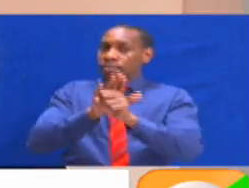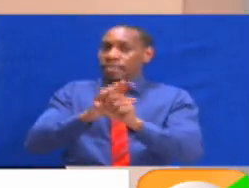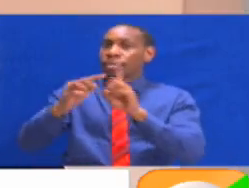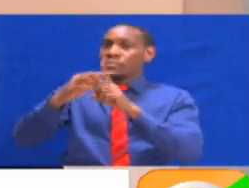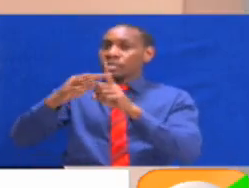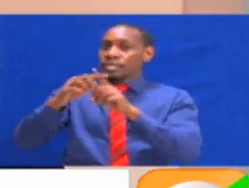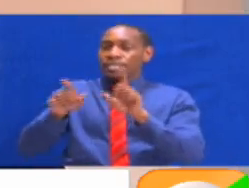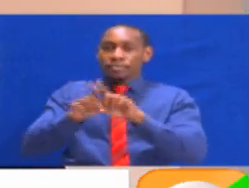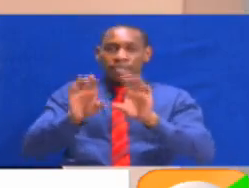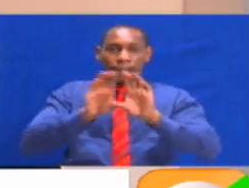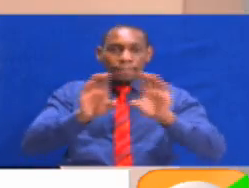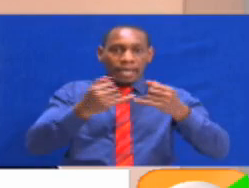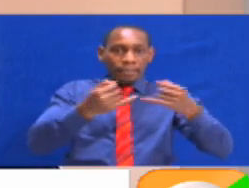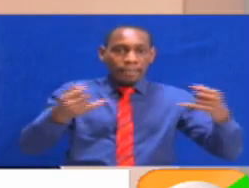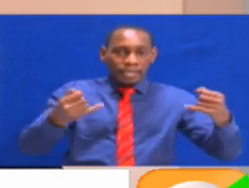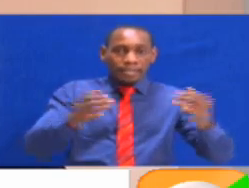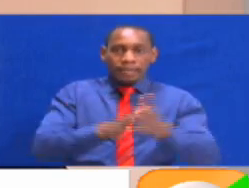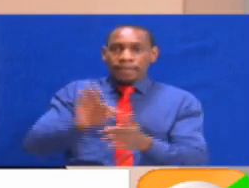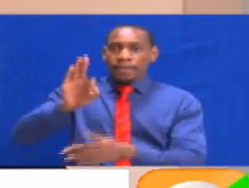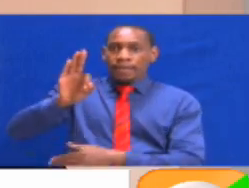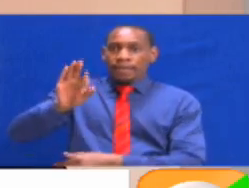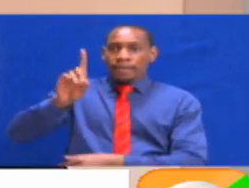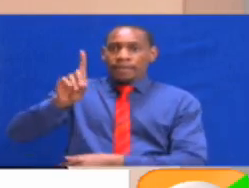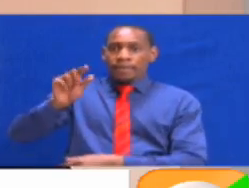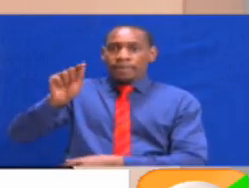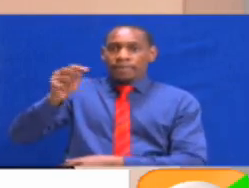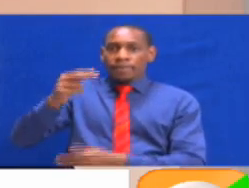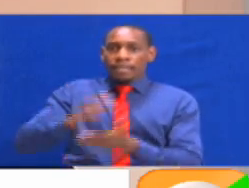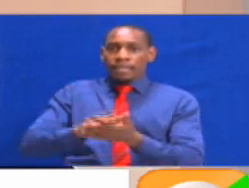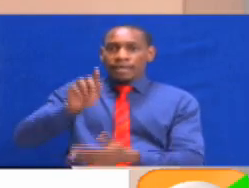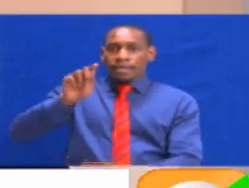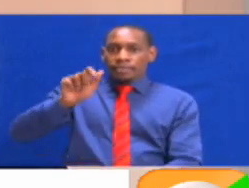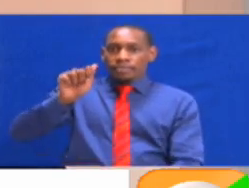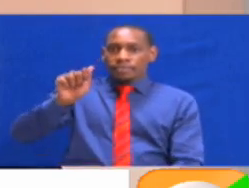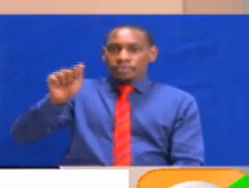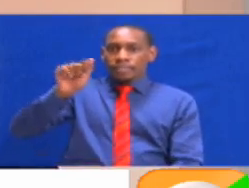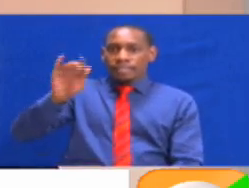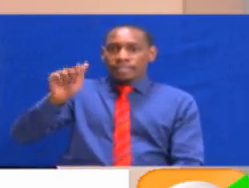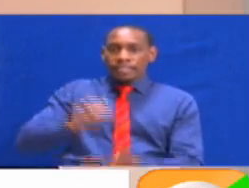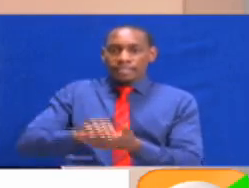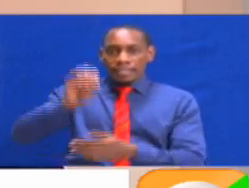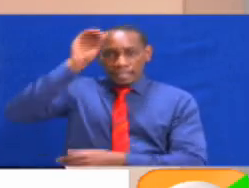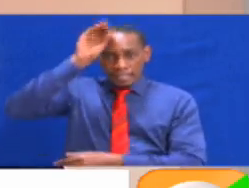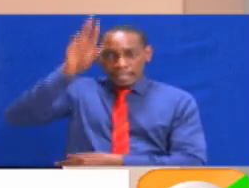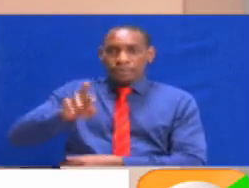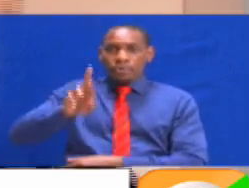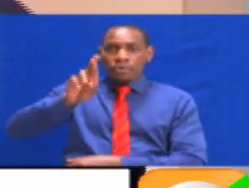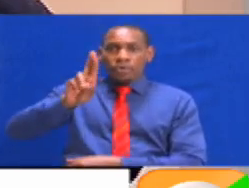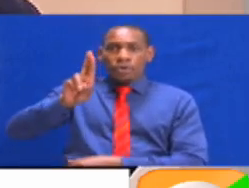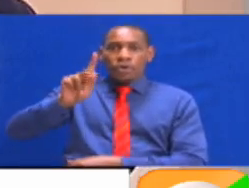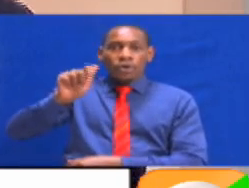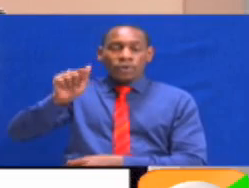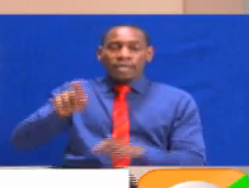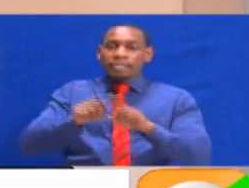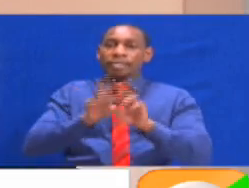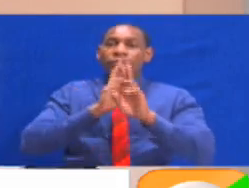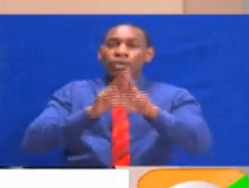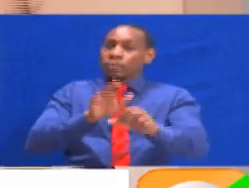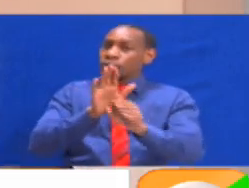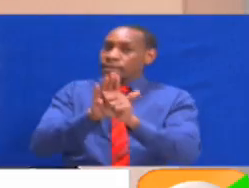this in Pipeline, in Feather, in Tasia, in Kiambu, in Ruaka, the numbers will shoot. So